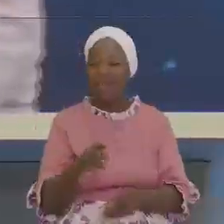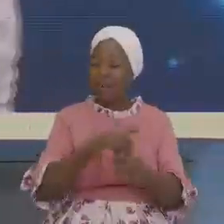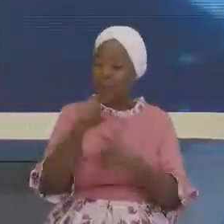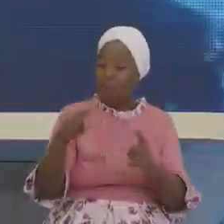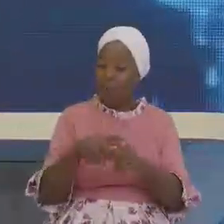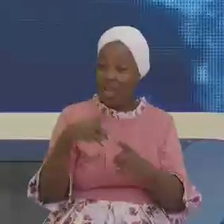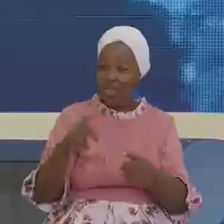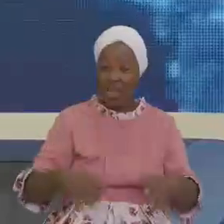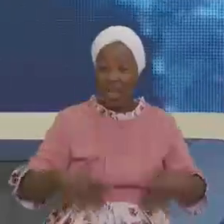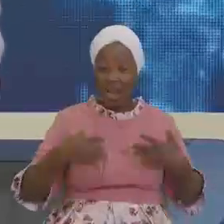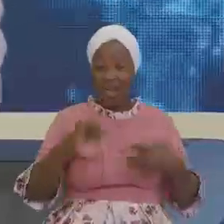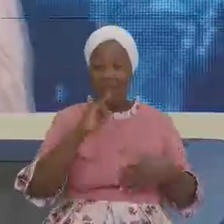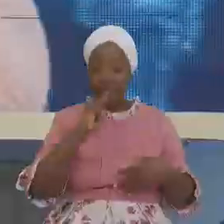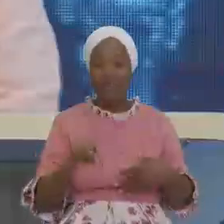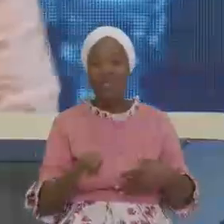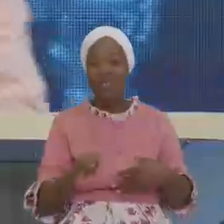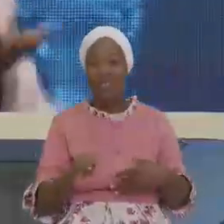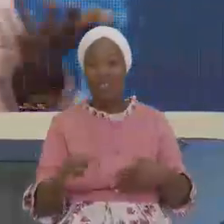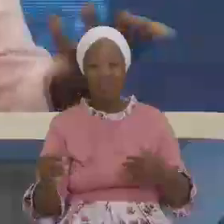life is aborted and abated,